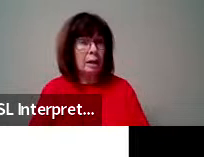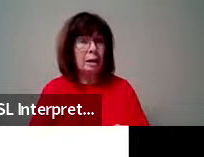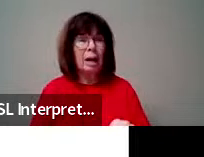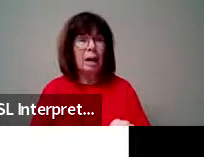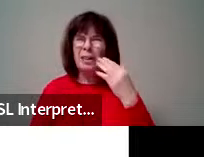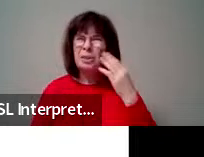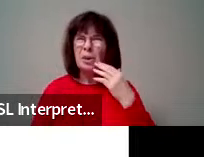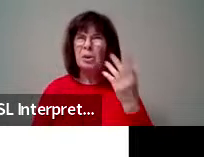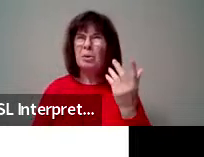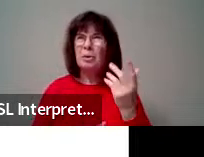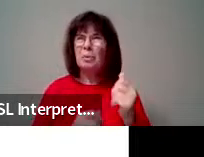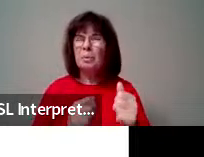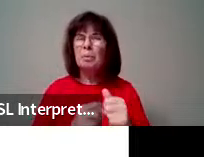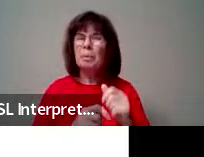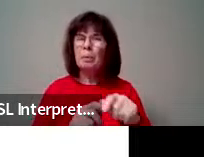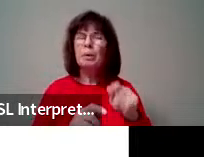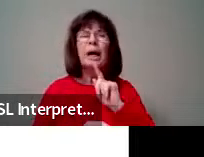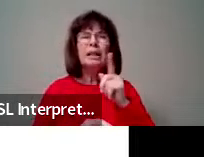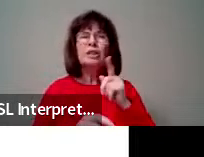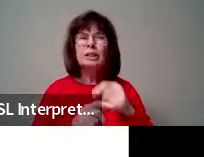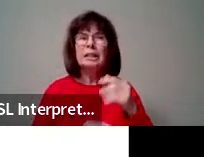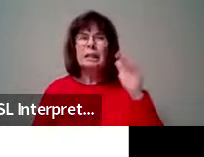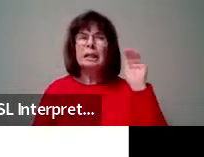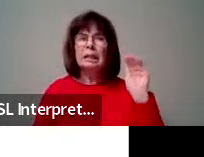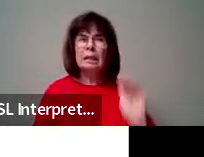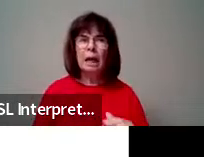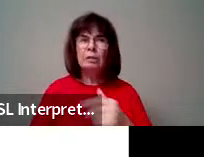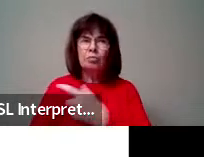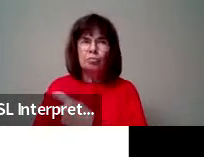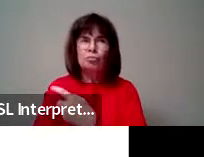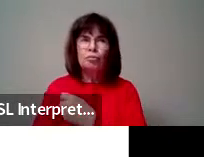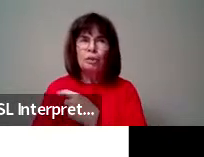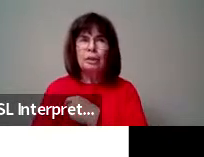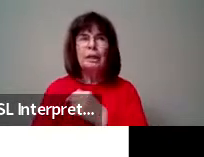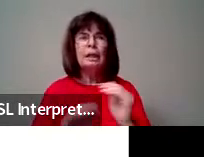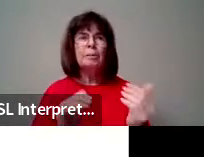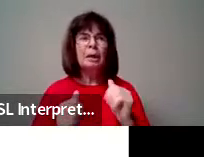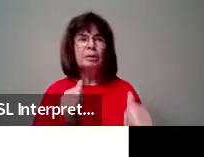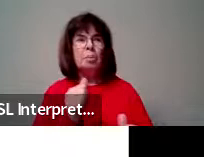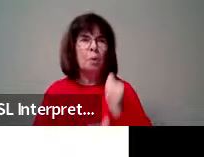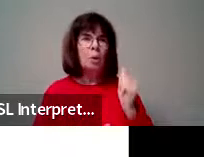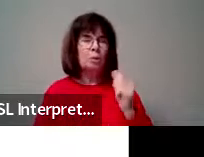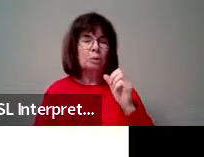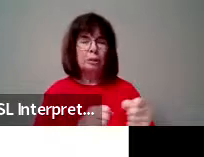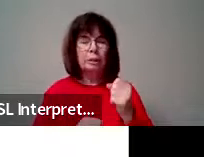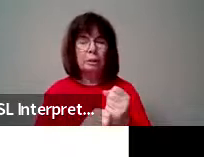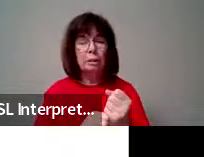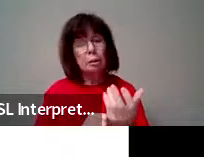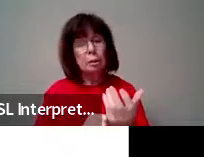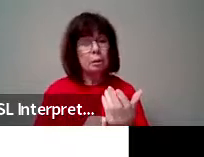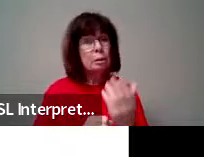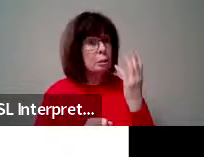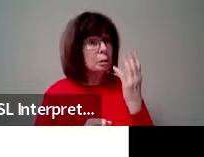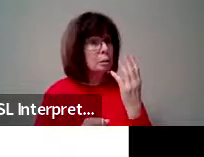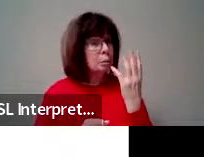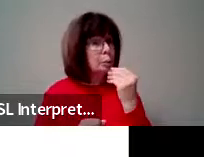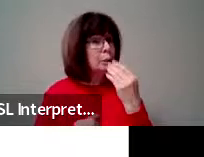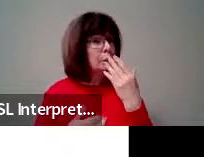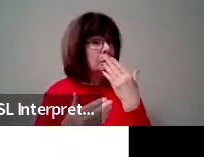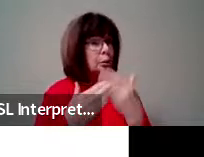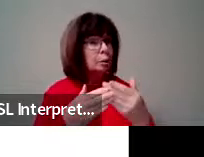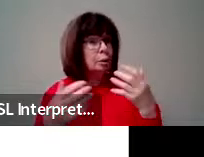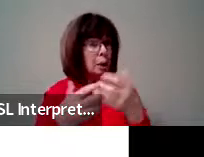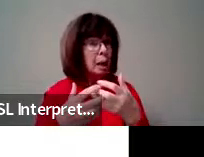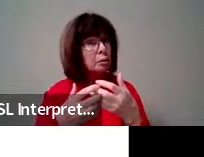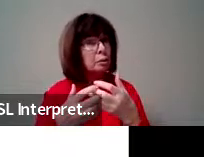lower uptake of flu vaccine this year than we do in most years, despite the fact that it's a pretty good match, is our